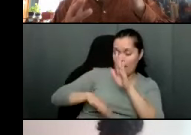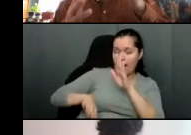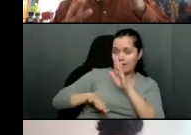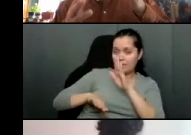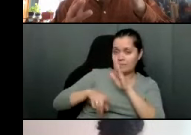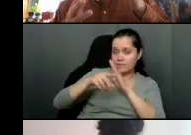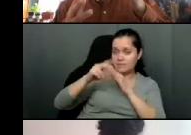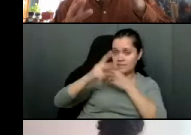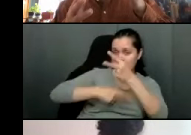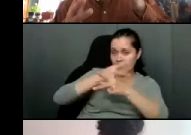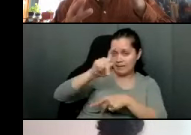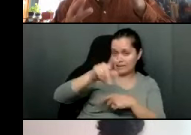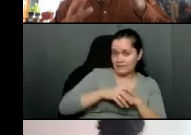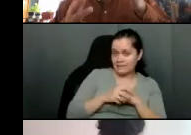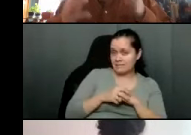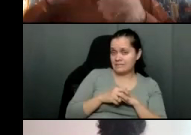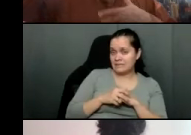to the planet?